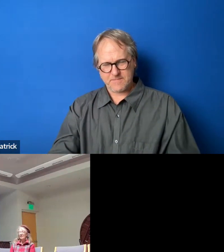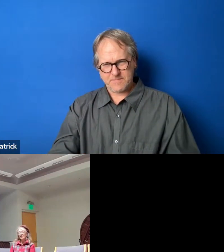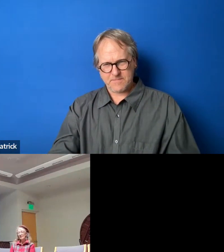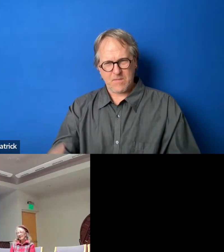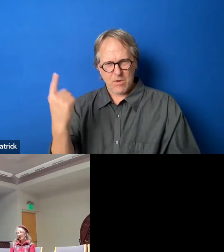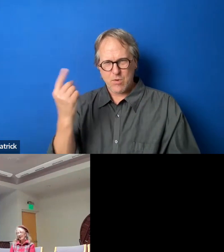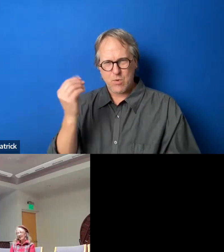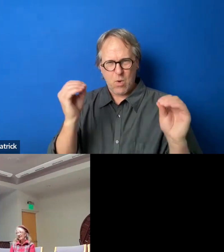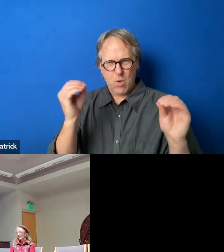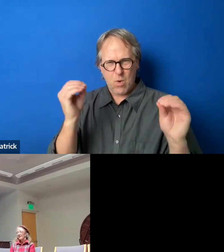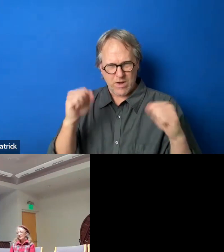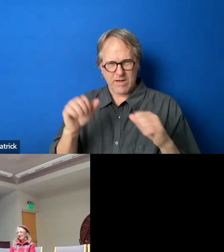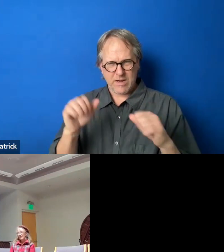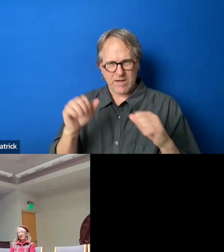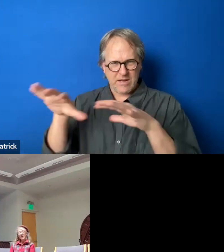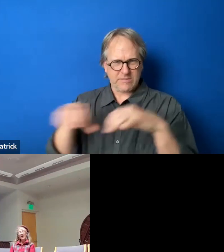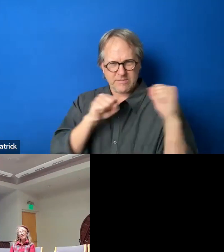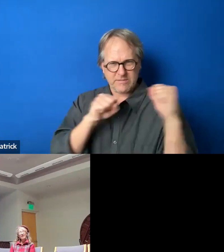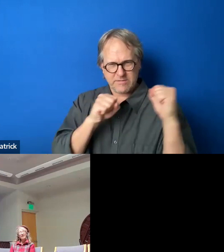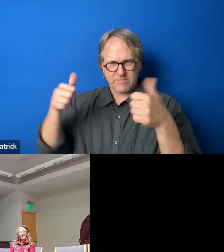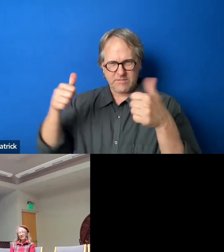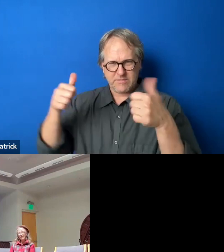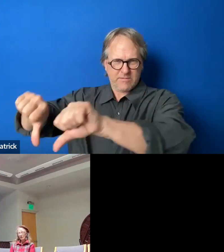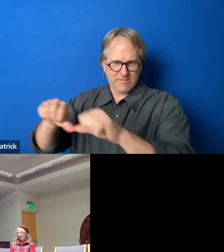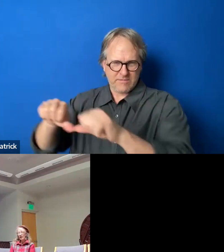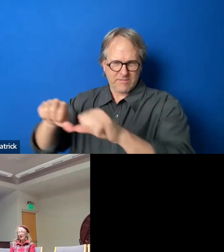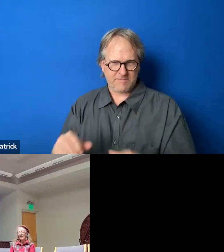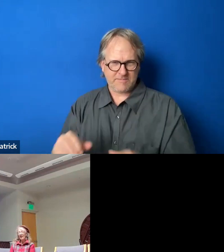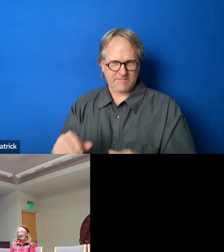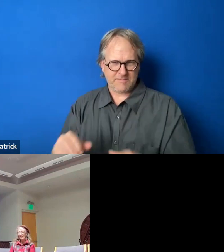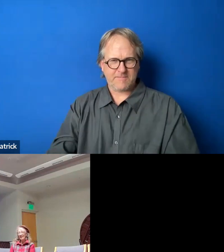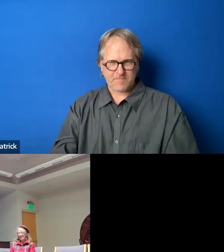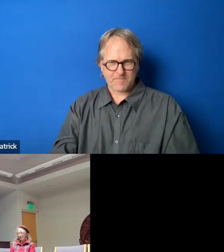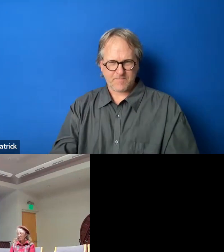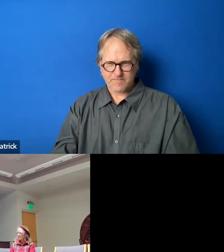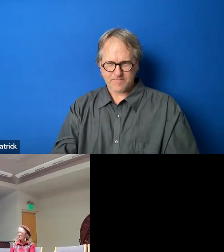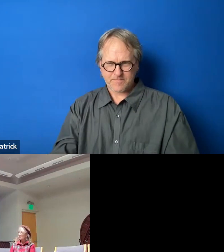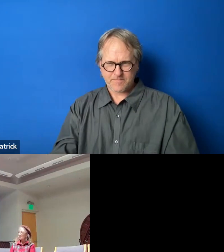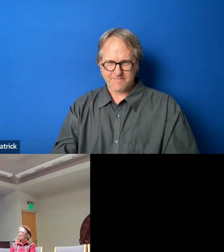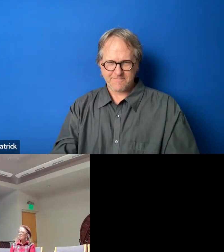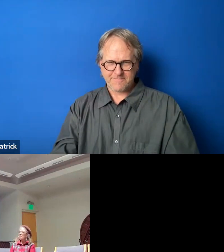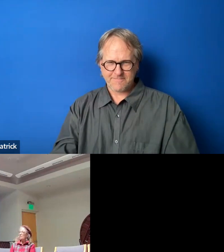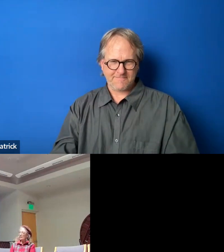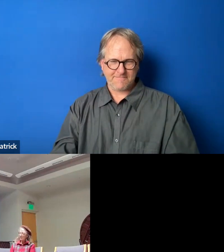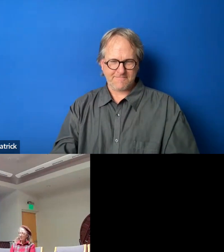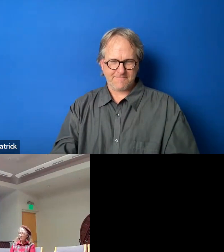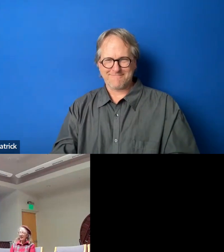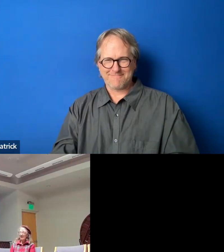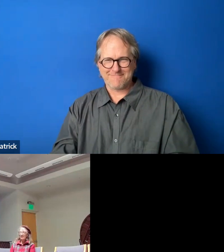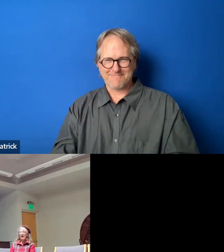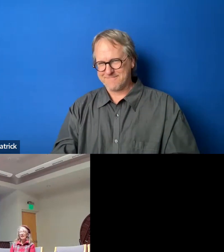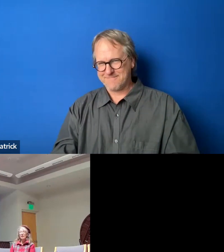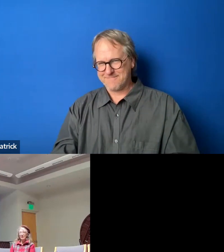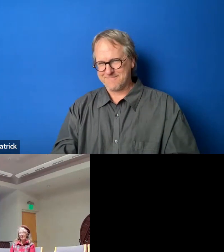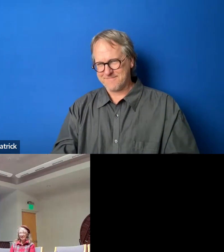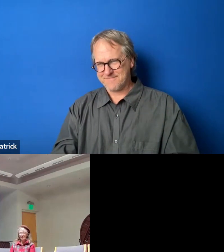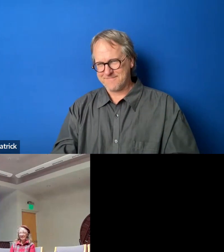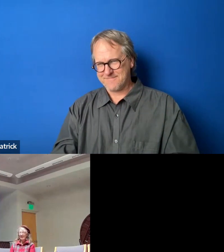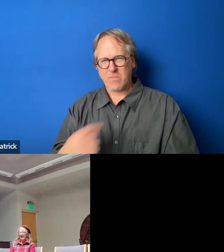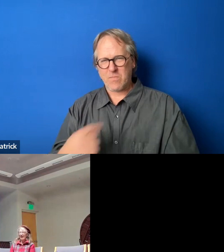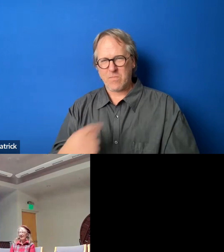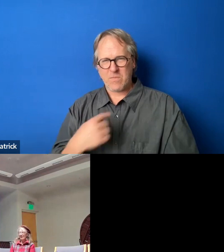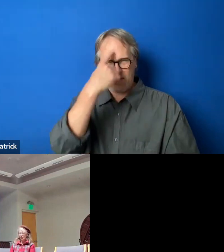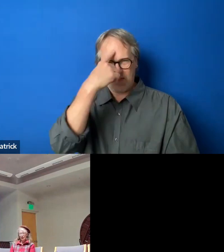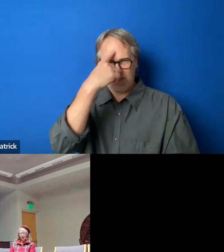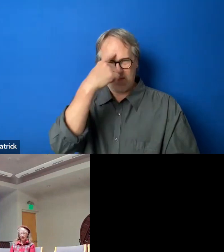can deny. Die Gedanken sind frei. I think as I